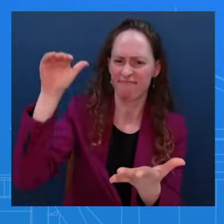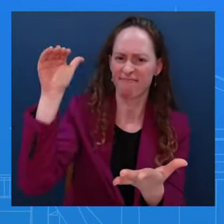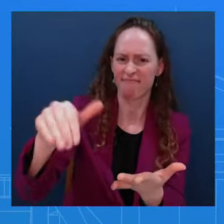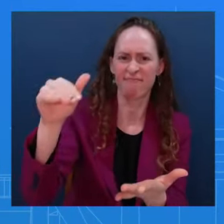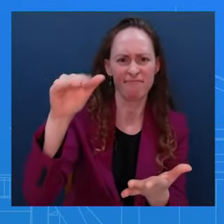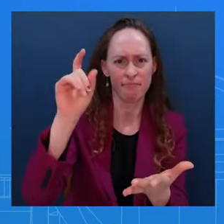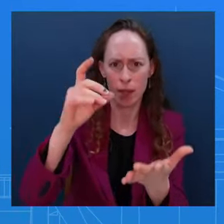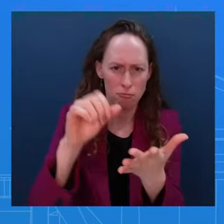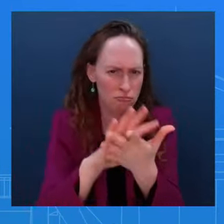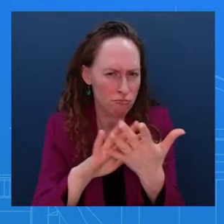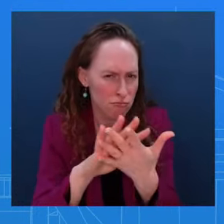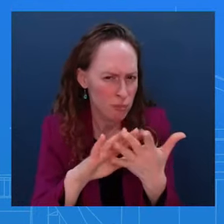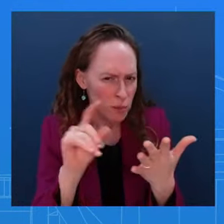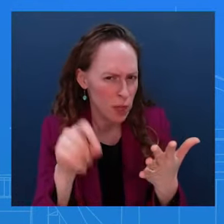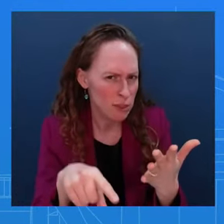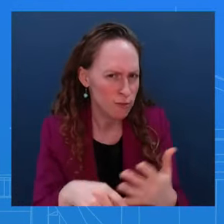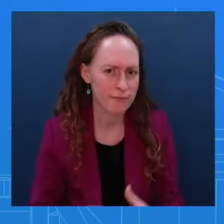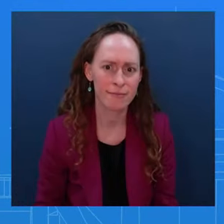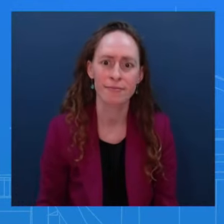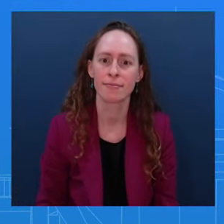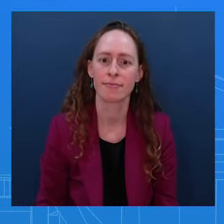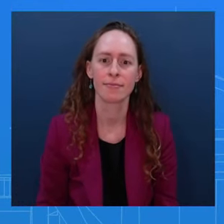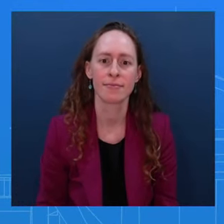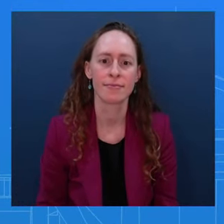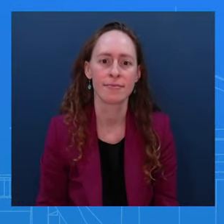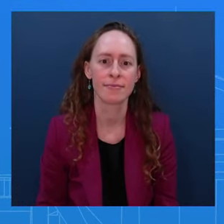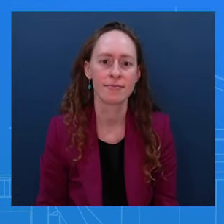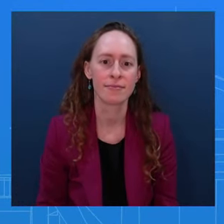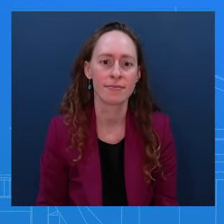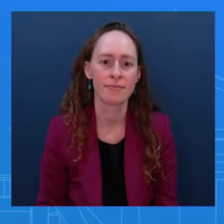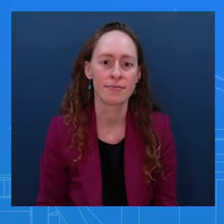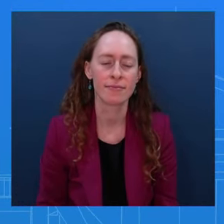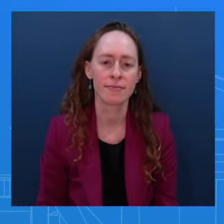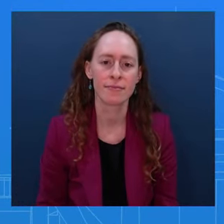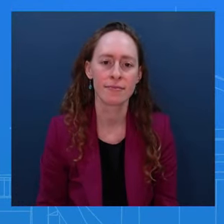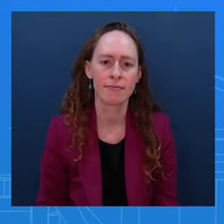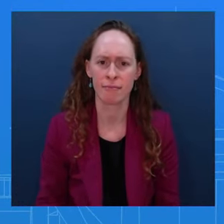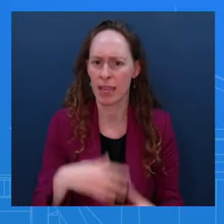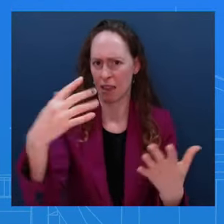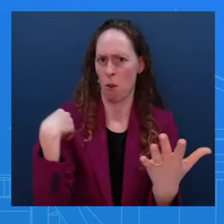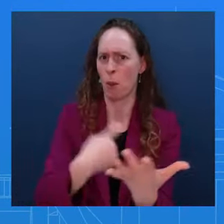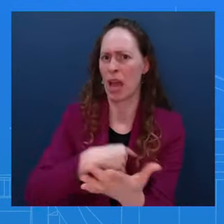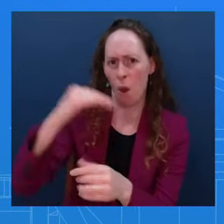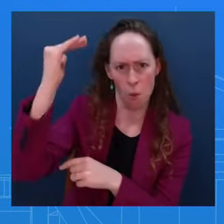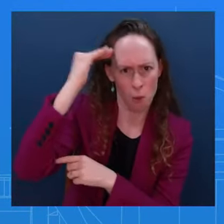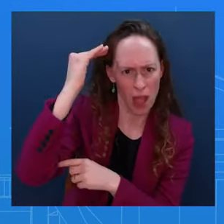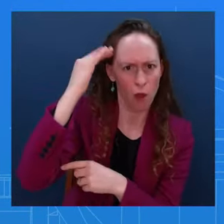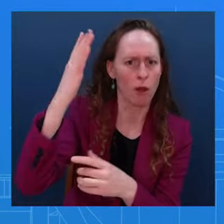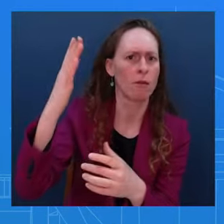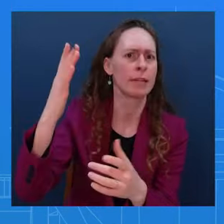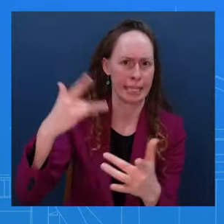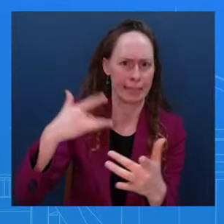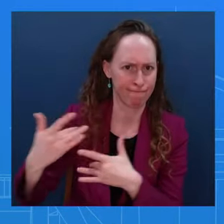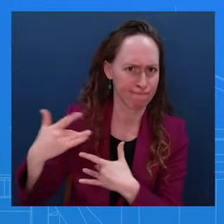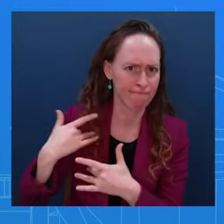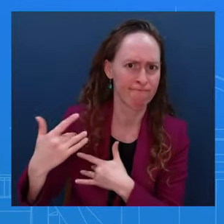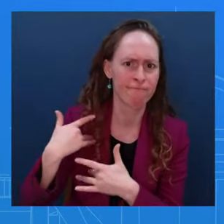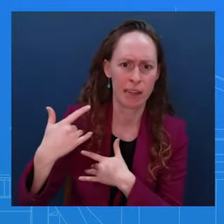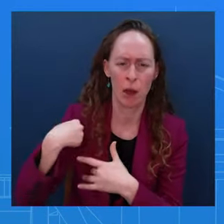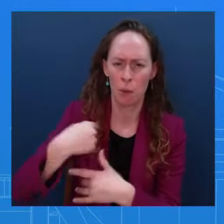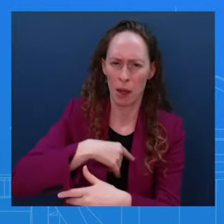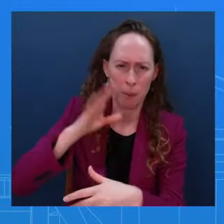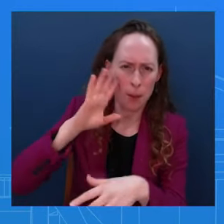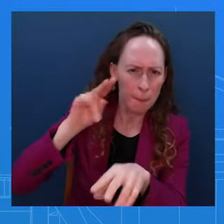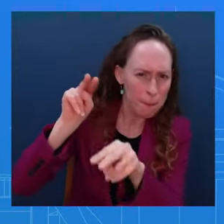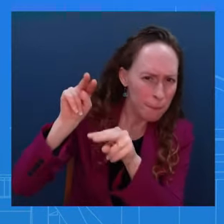at this time. Obviously, that's something that we are concerned about and obviously going to continue to monitor. I just don't have an immediate reaction to that at